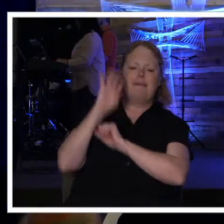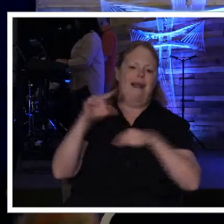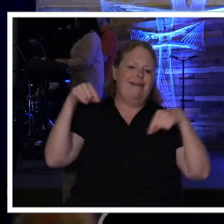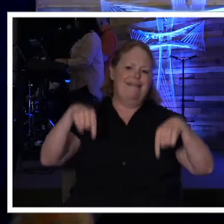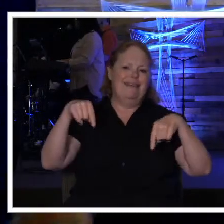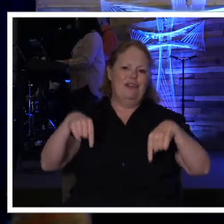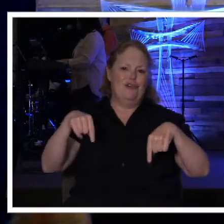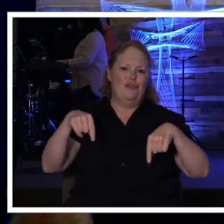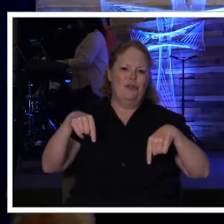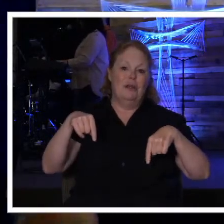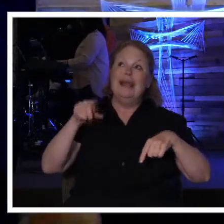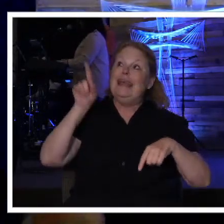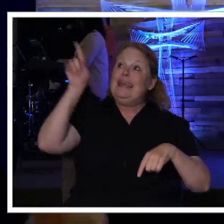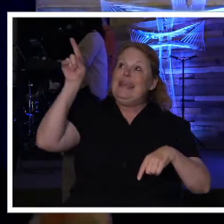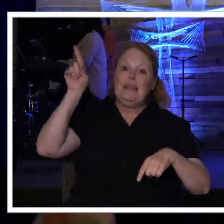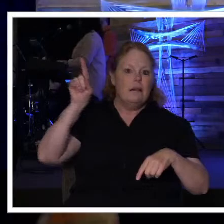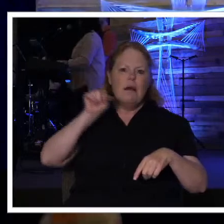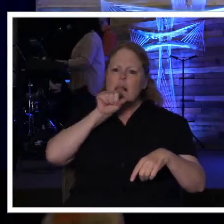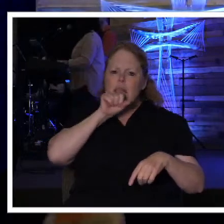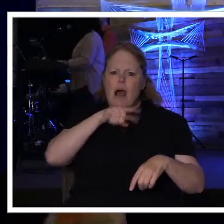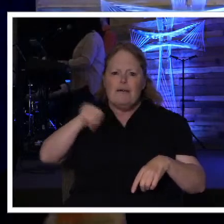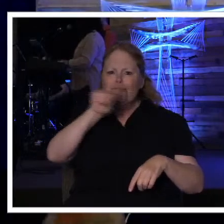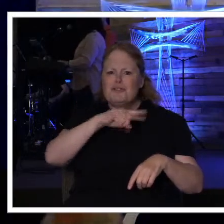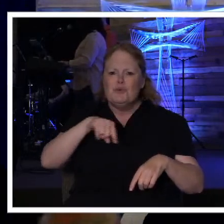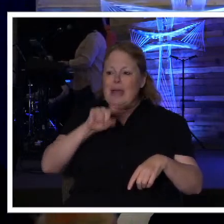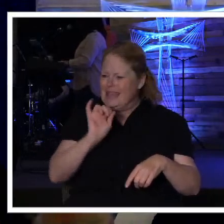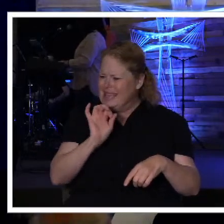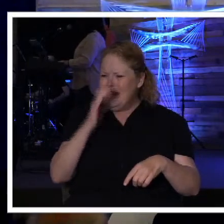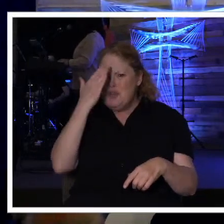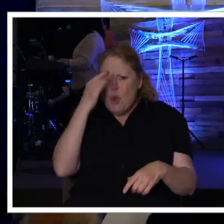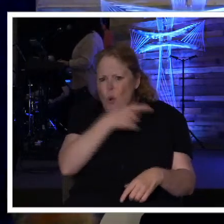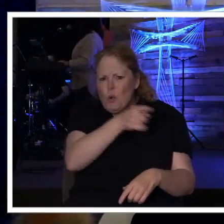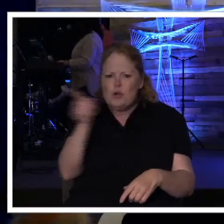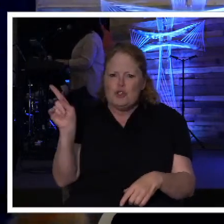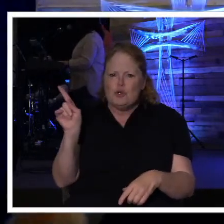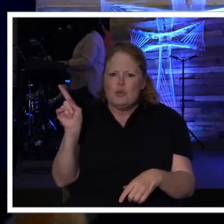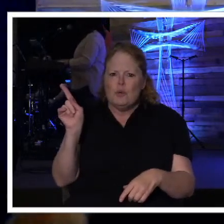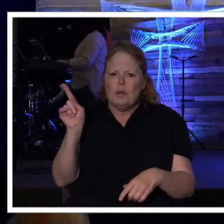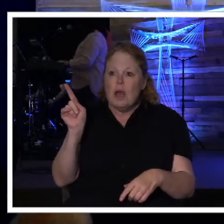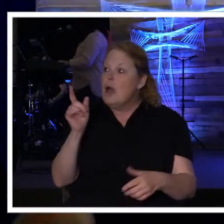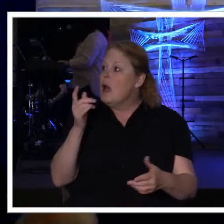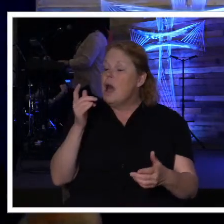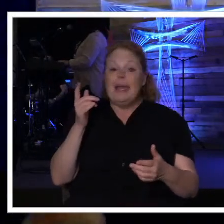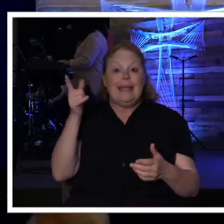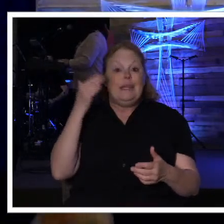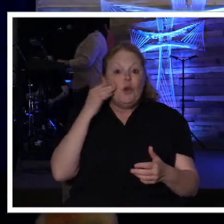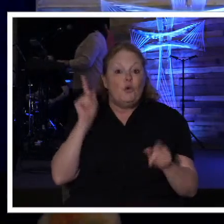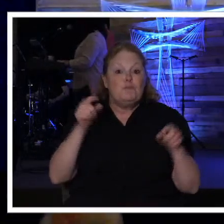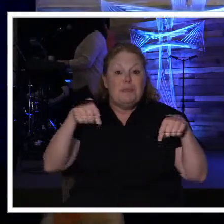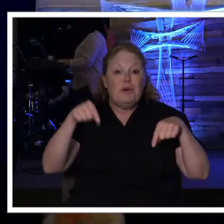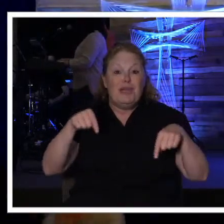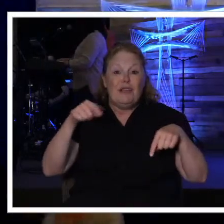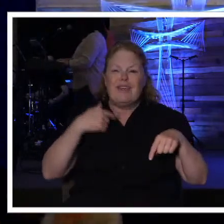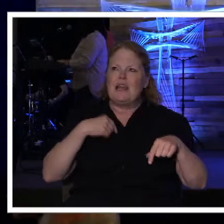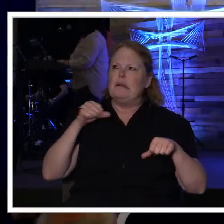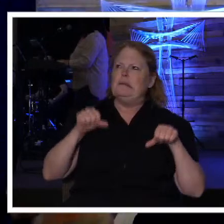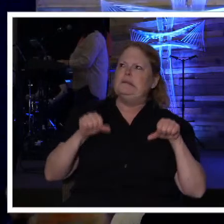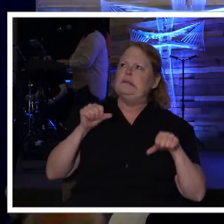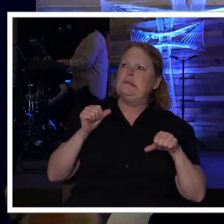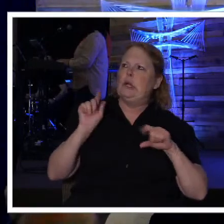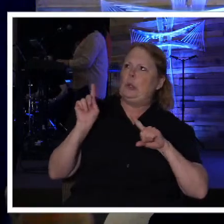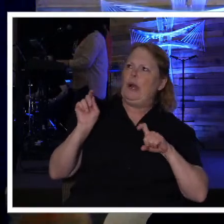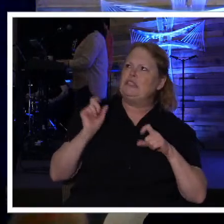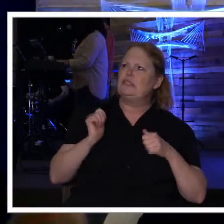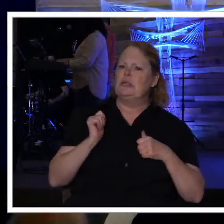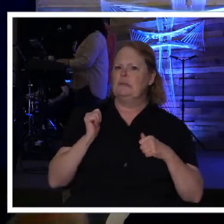Our personal God says, I have a message for those that may be questioning, am I there? I have a message for those that may be